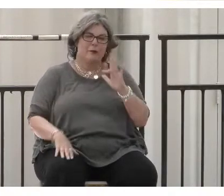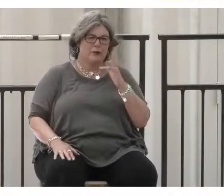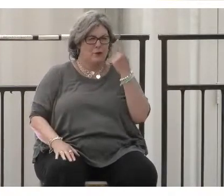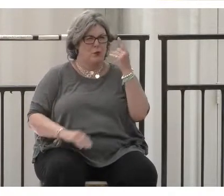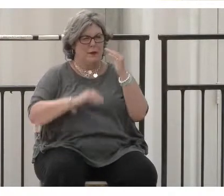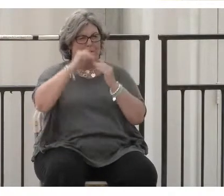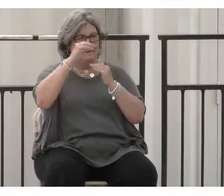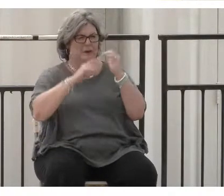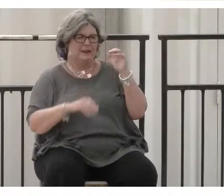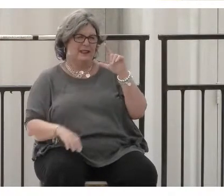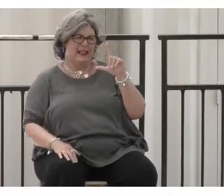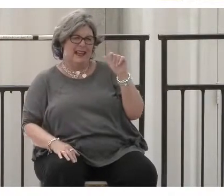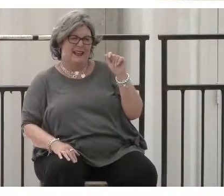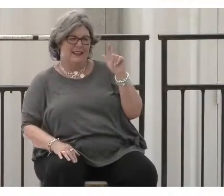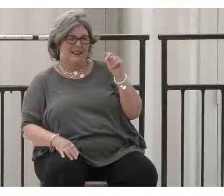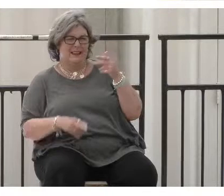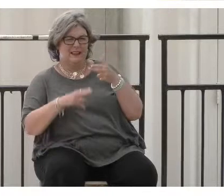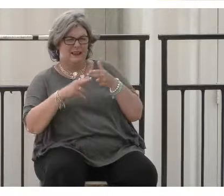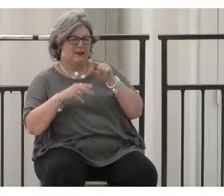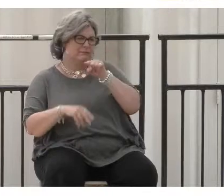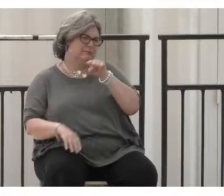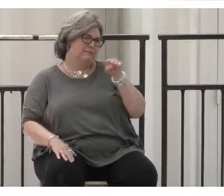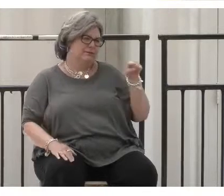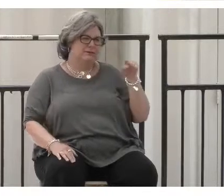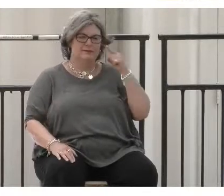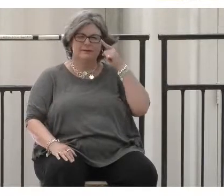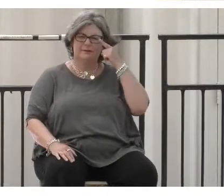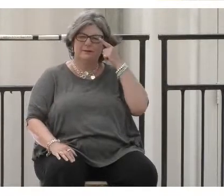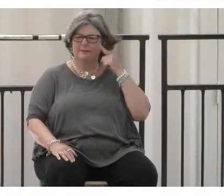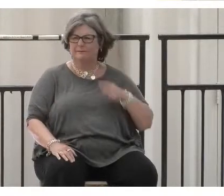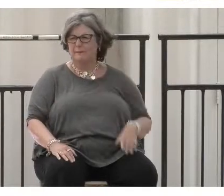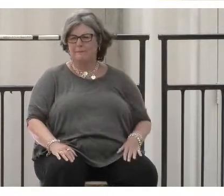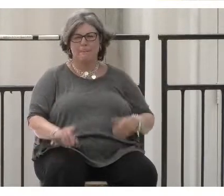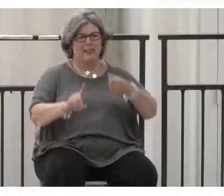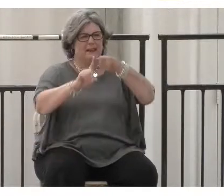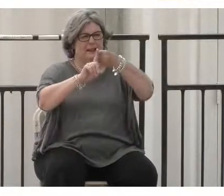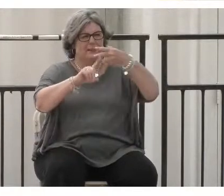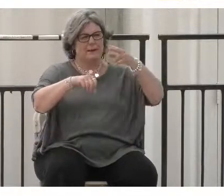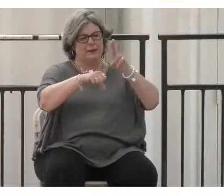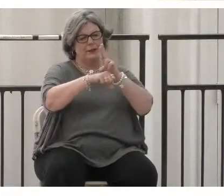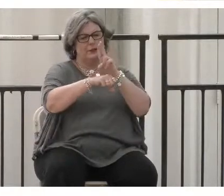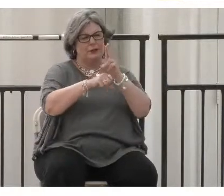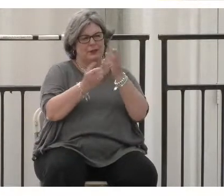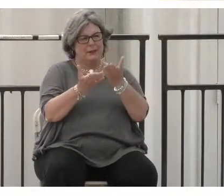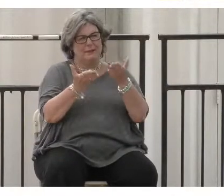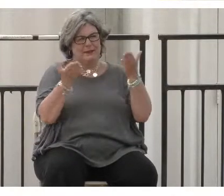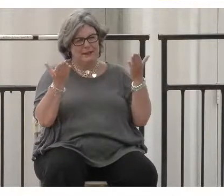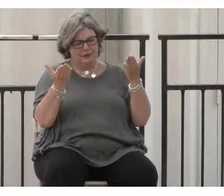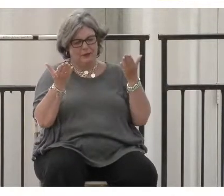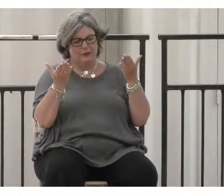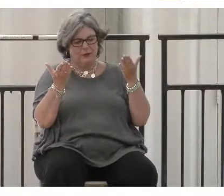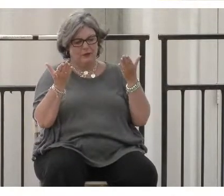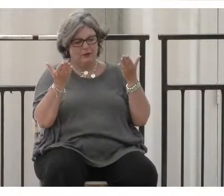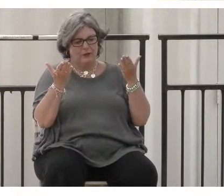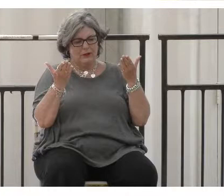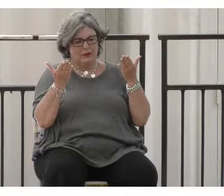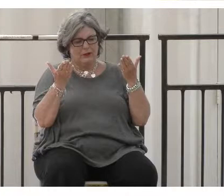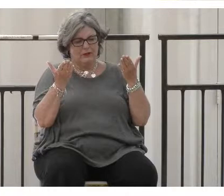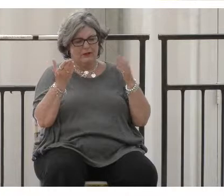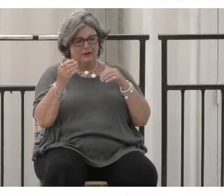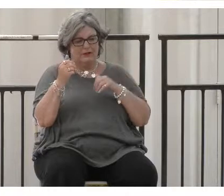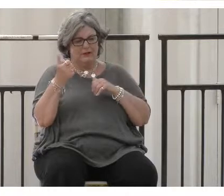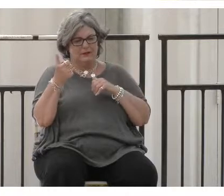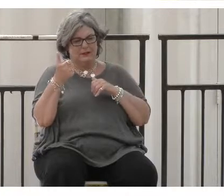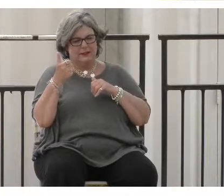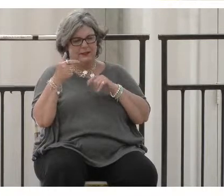building in LA called the Sabla Primary Shelter, that we expanded the use of this material from, say, 10 meters square to